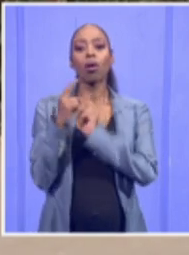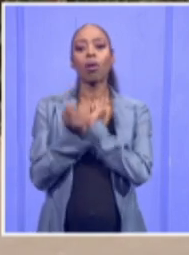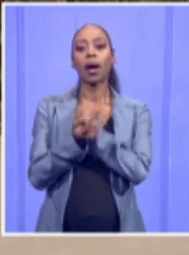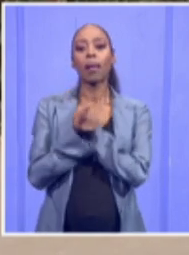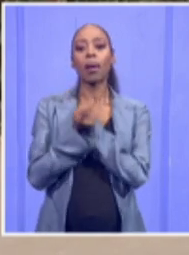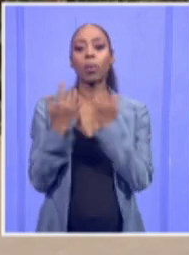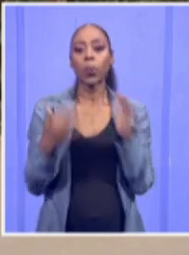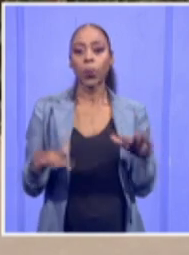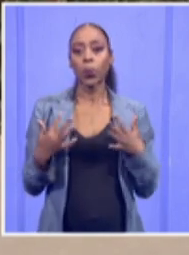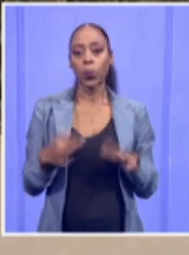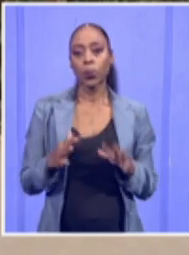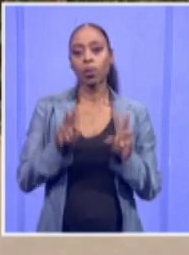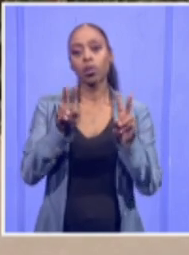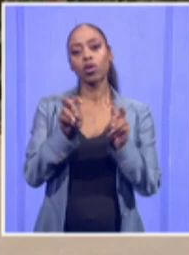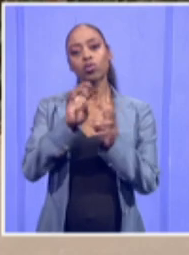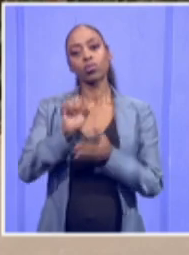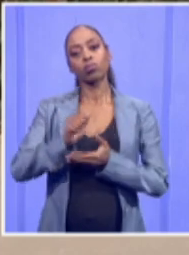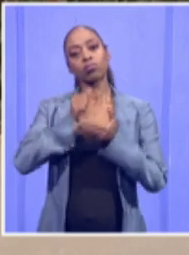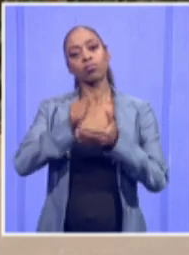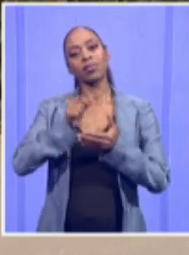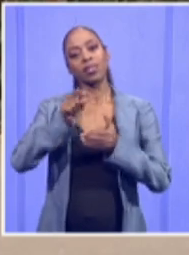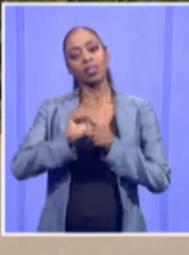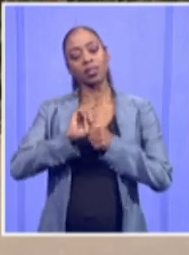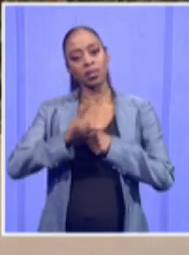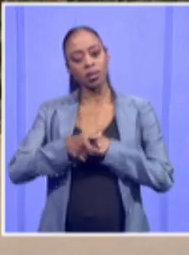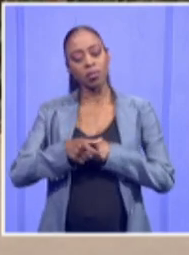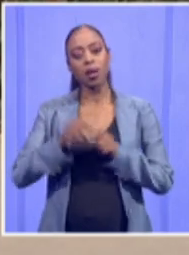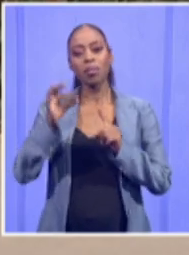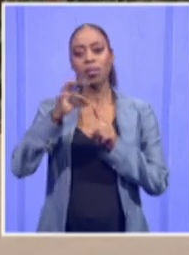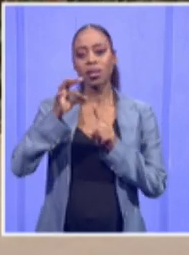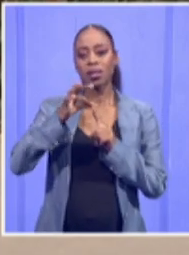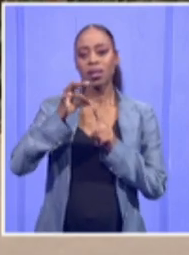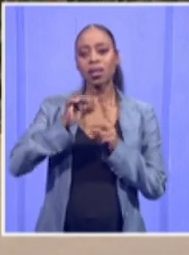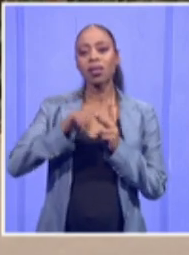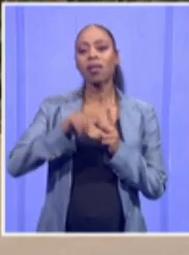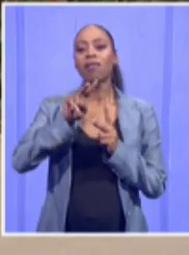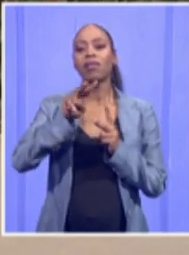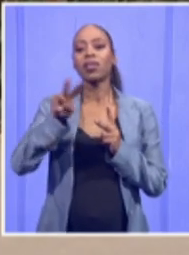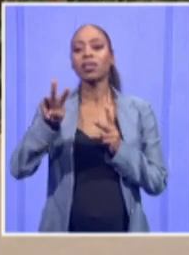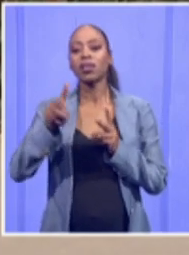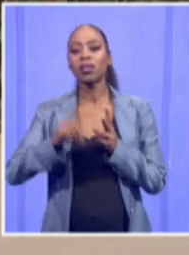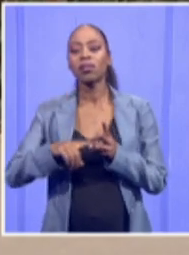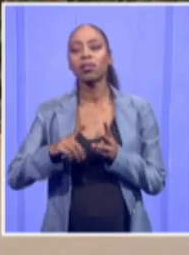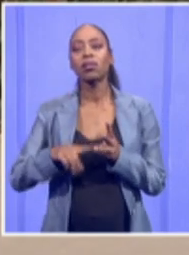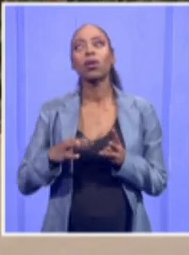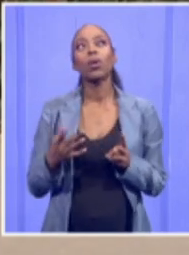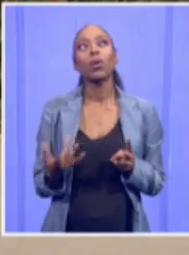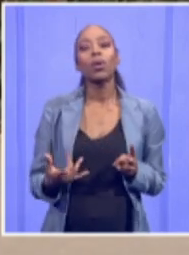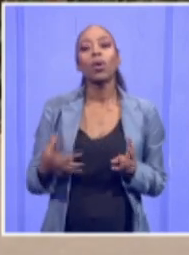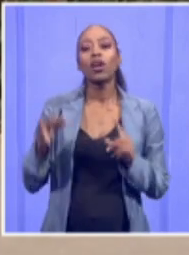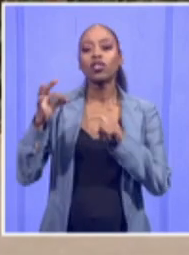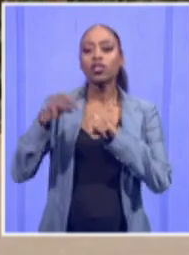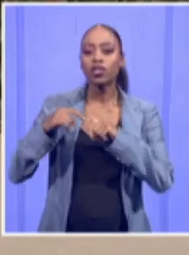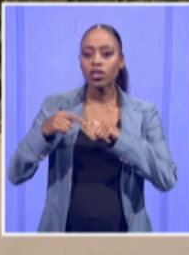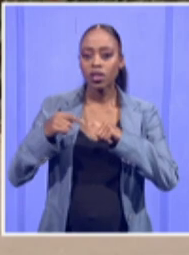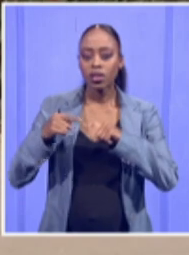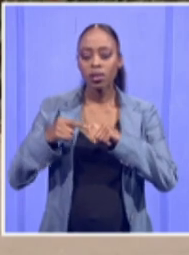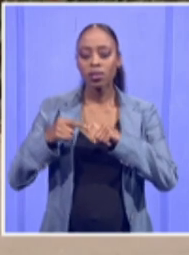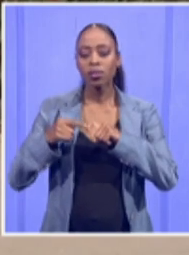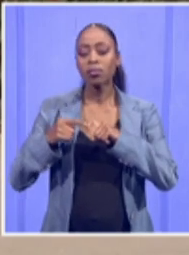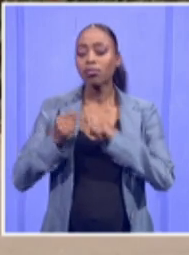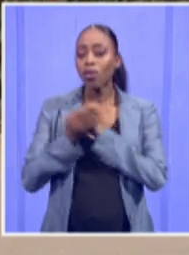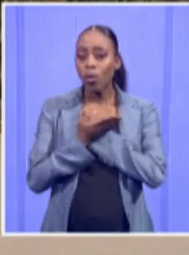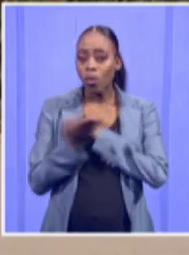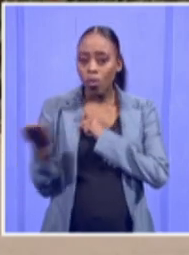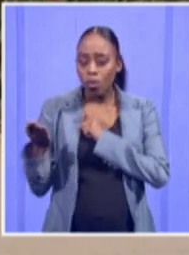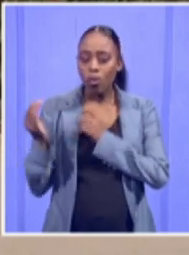in terms of investments in the province by Mercedes-Benz, by VW, by Transnet. All of